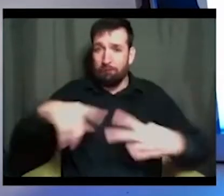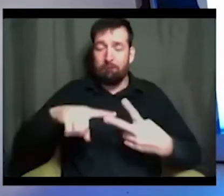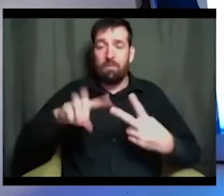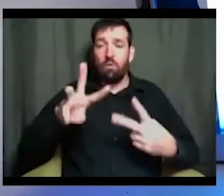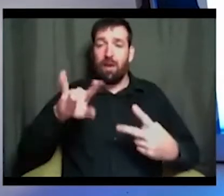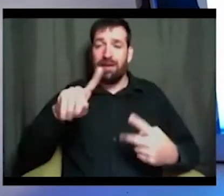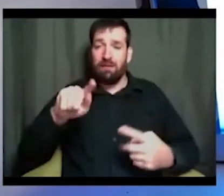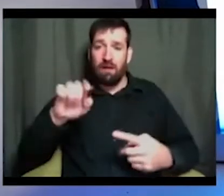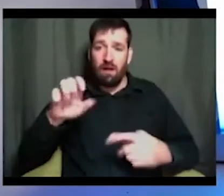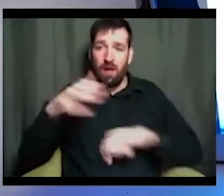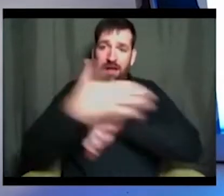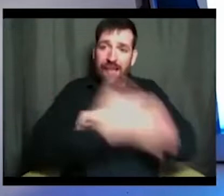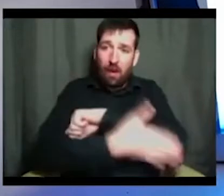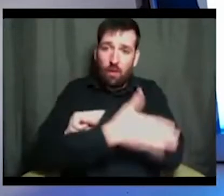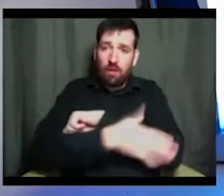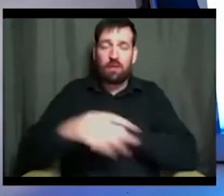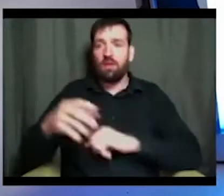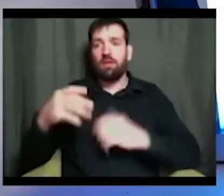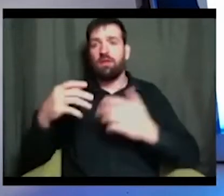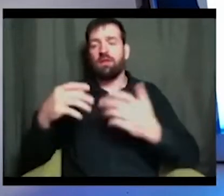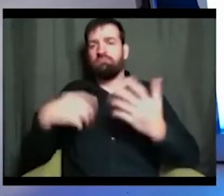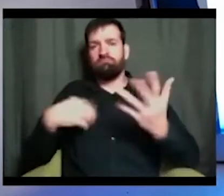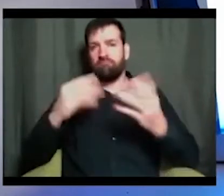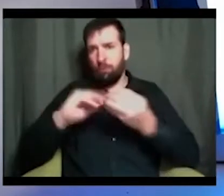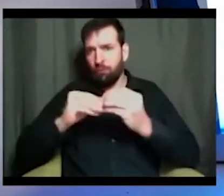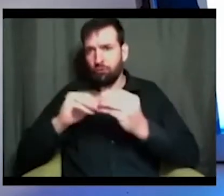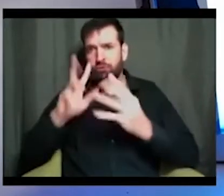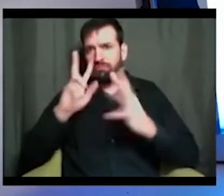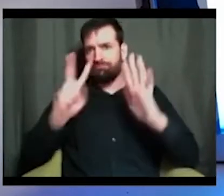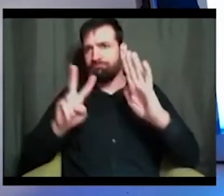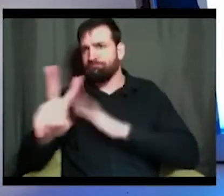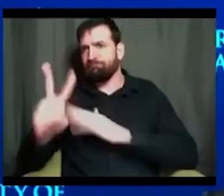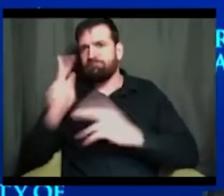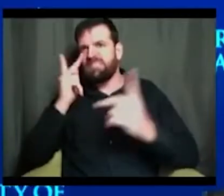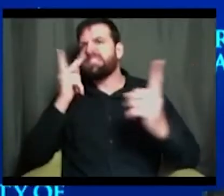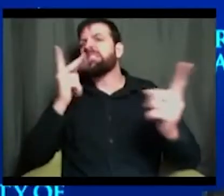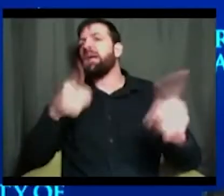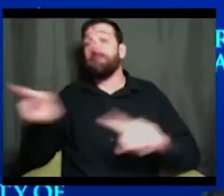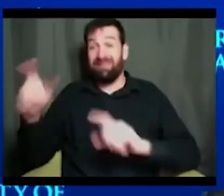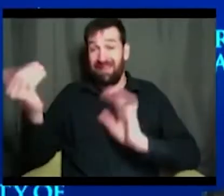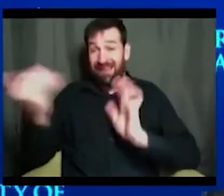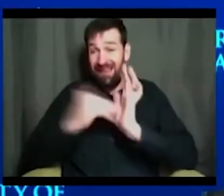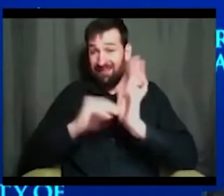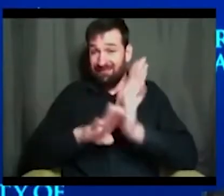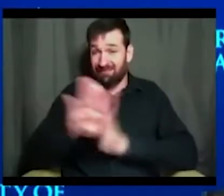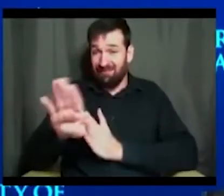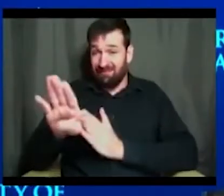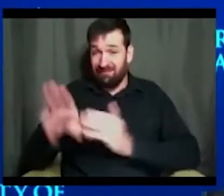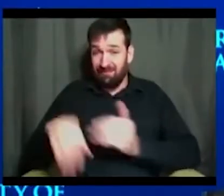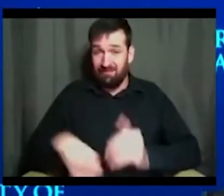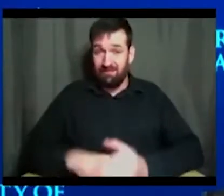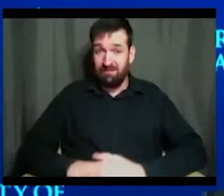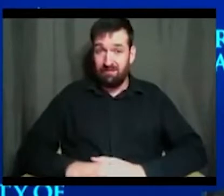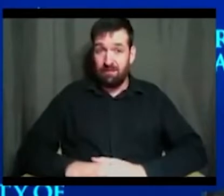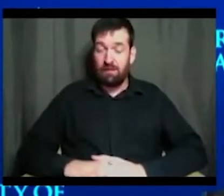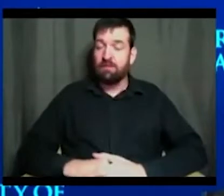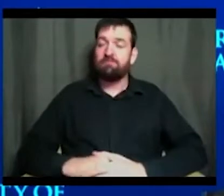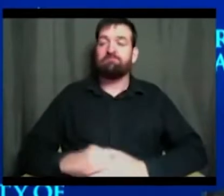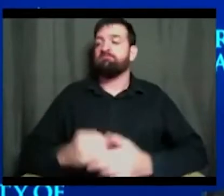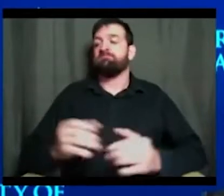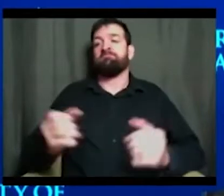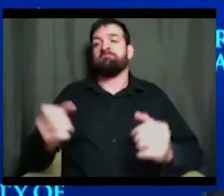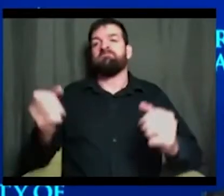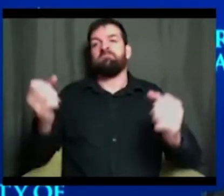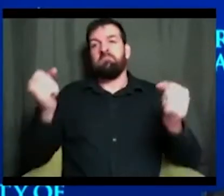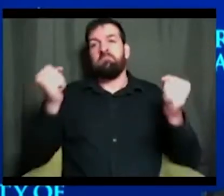kind of the crystal ball moment, what do you envision happening? Another spike? I think we just have so many unknowns, but